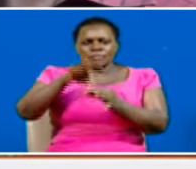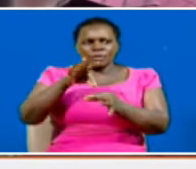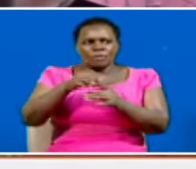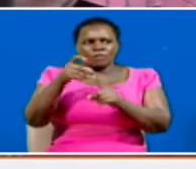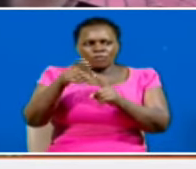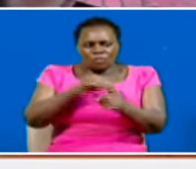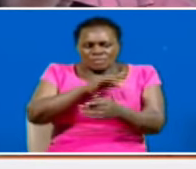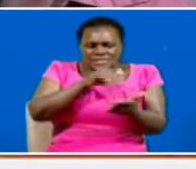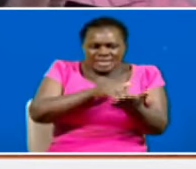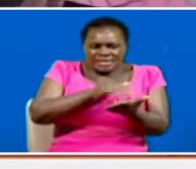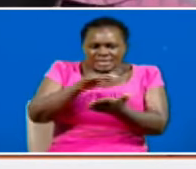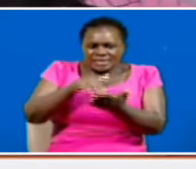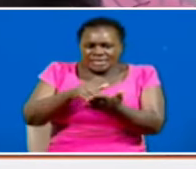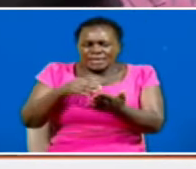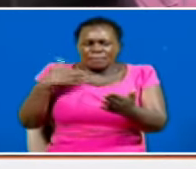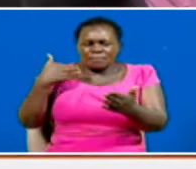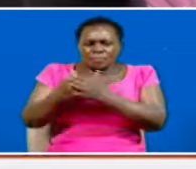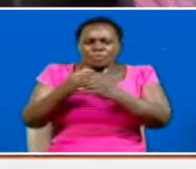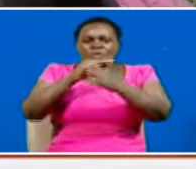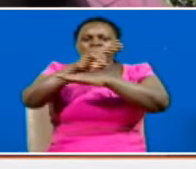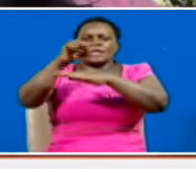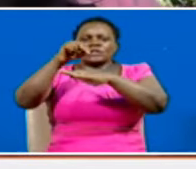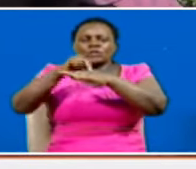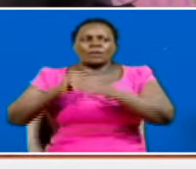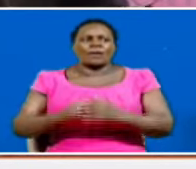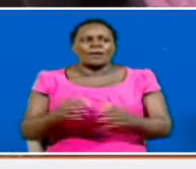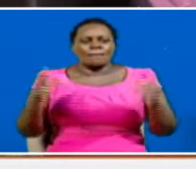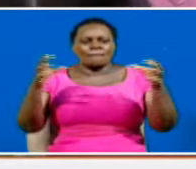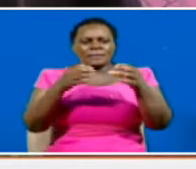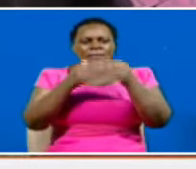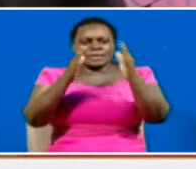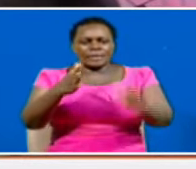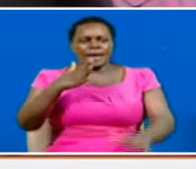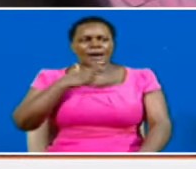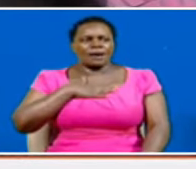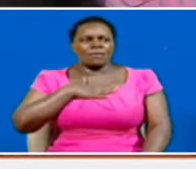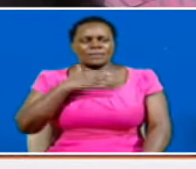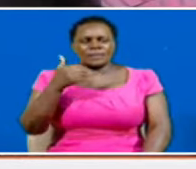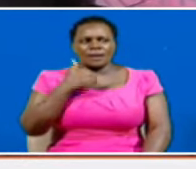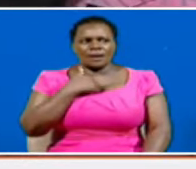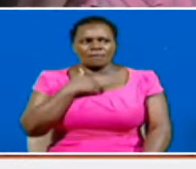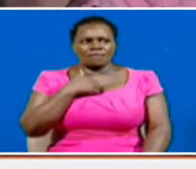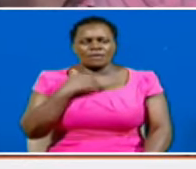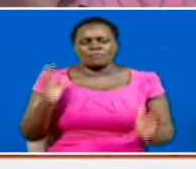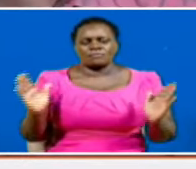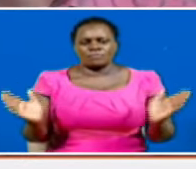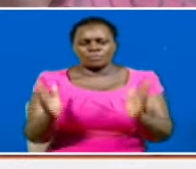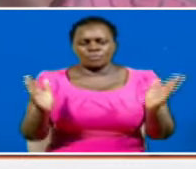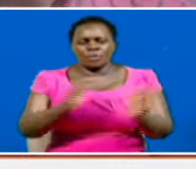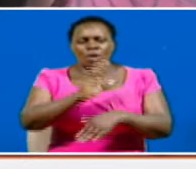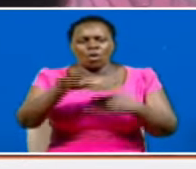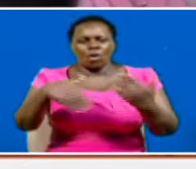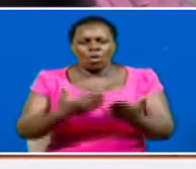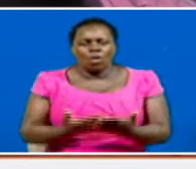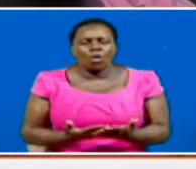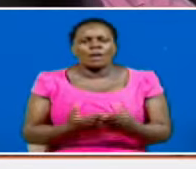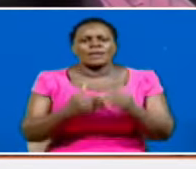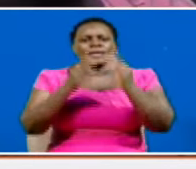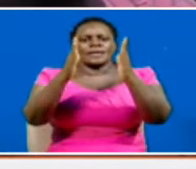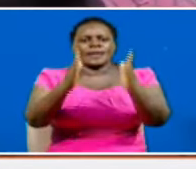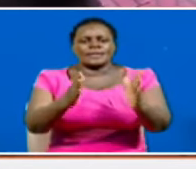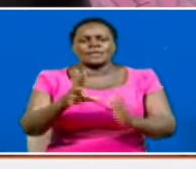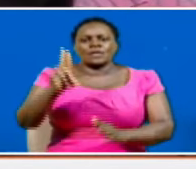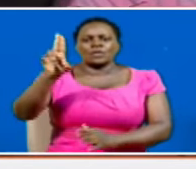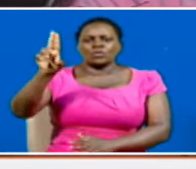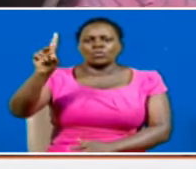polling center paka nationals. Na party leader wetu wako na himizo kwa all leaders in